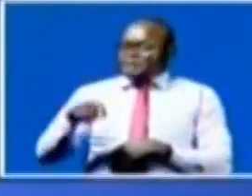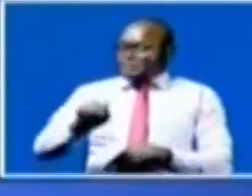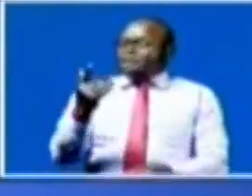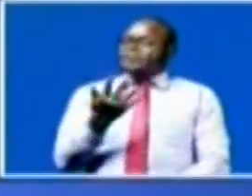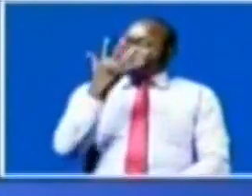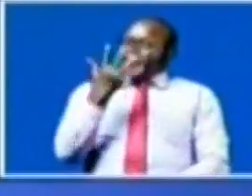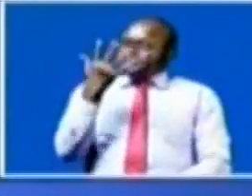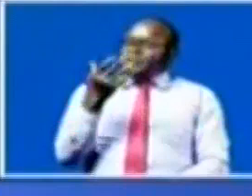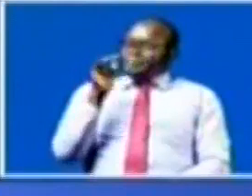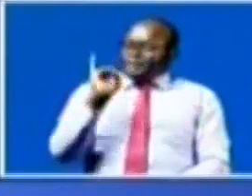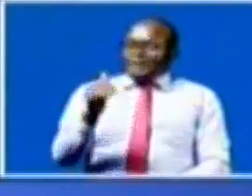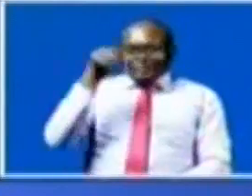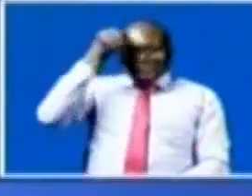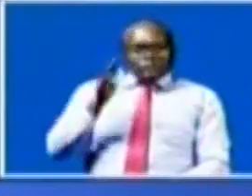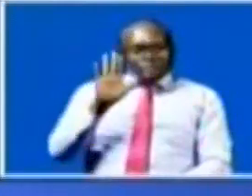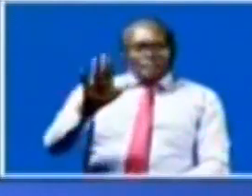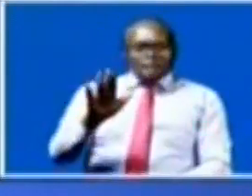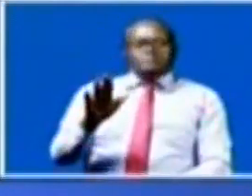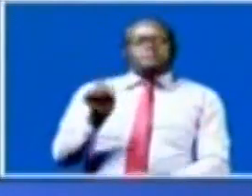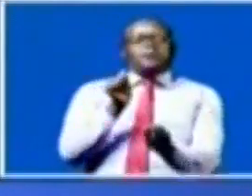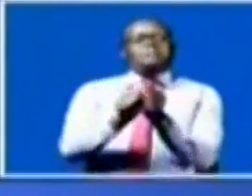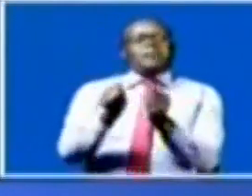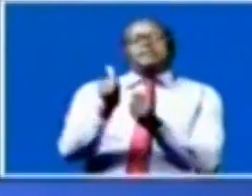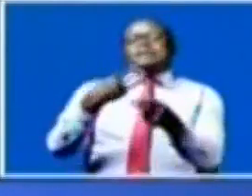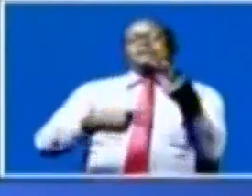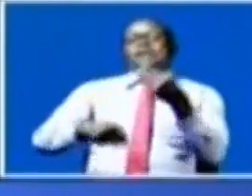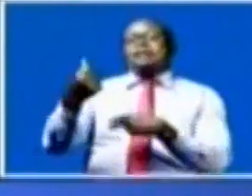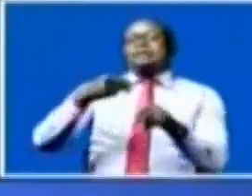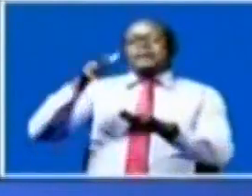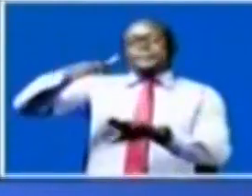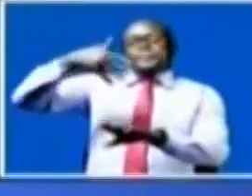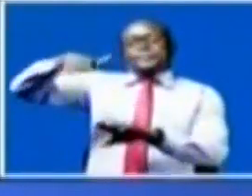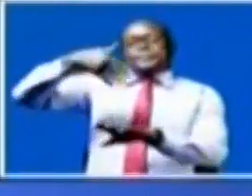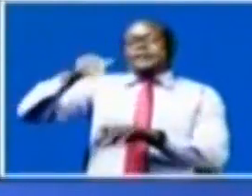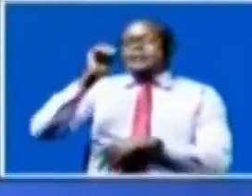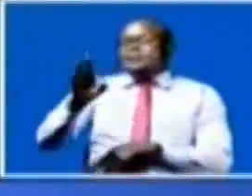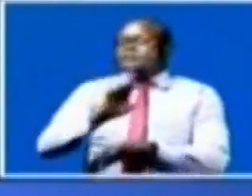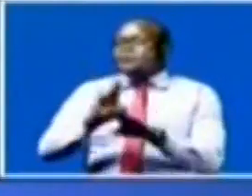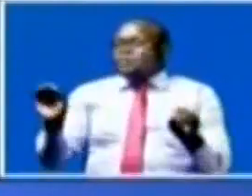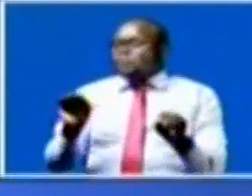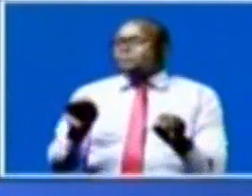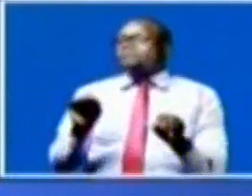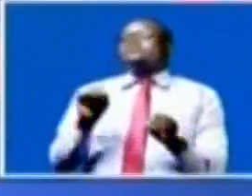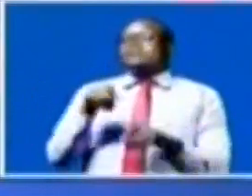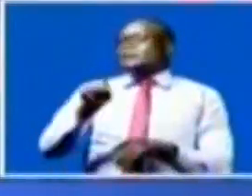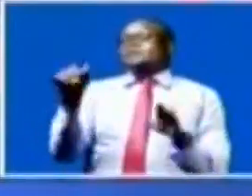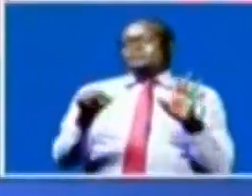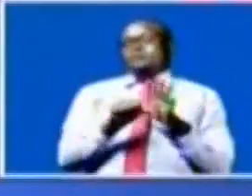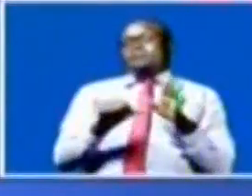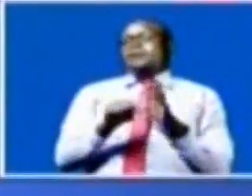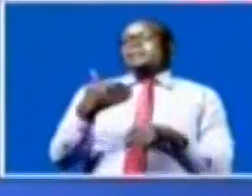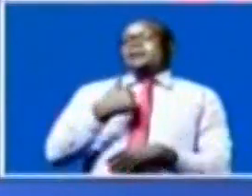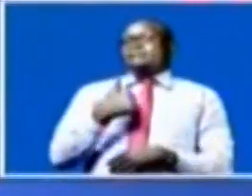ashamed that their graduate is roasting maize by the roadside. And if they are not, then there is something wrong.